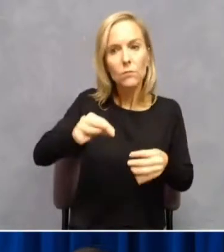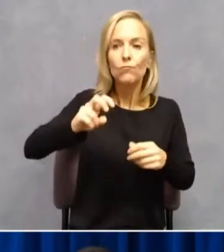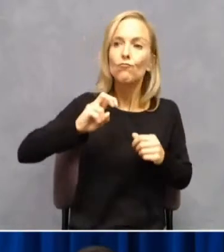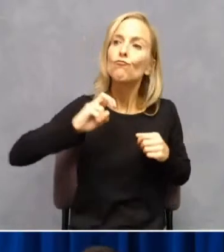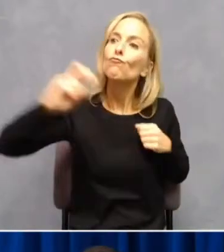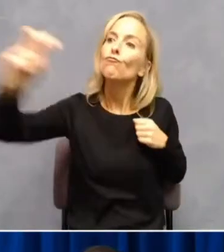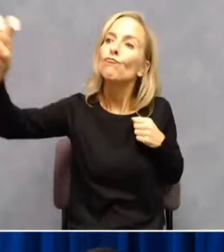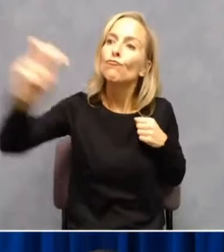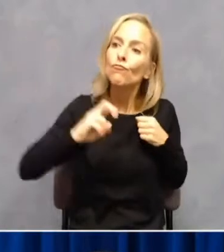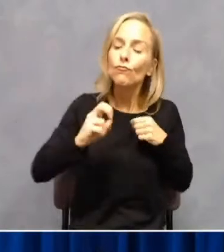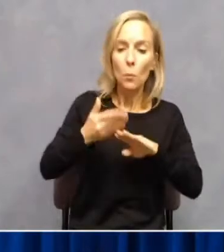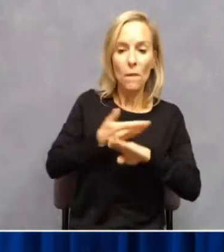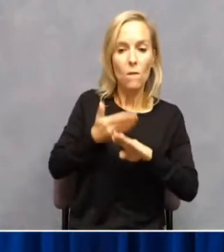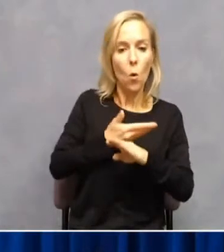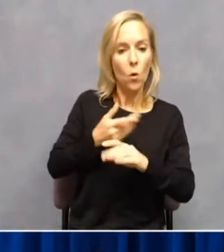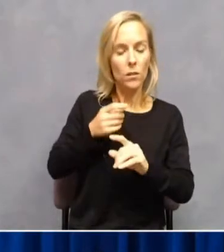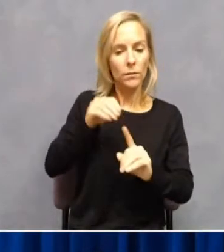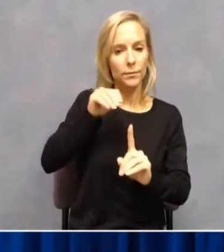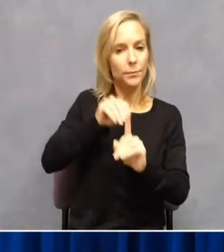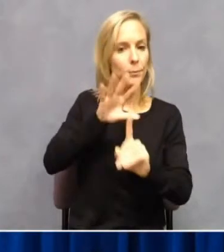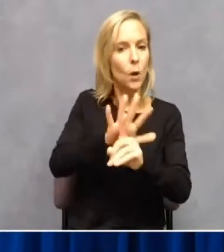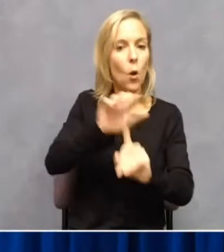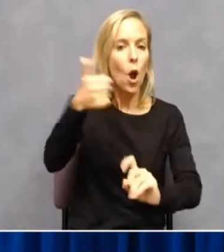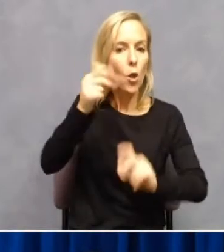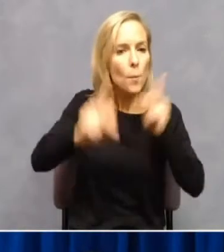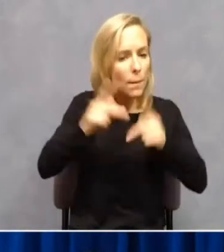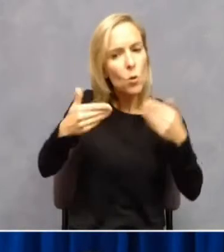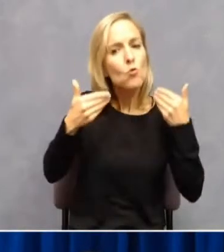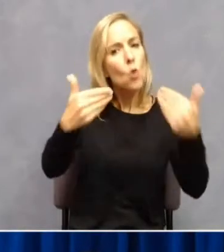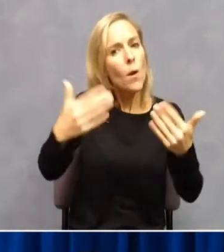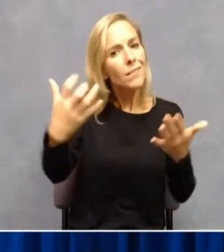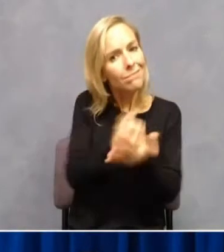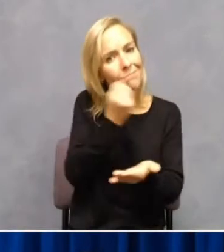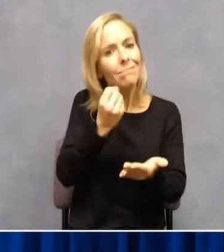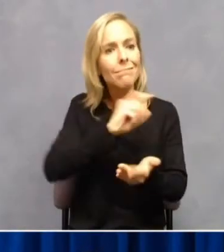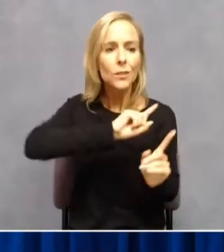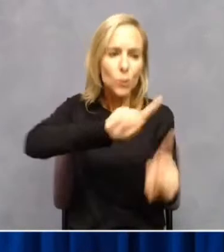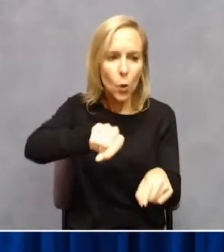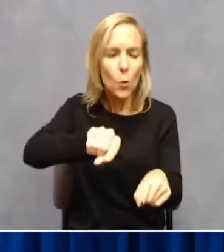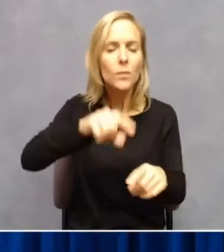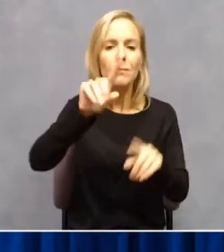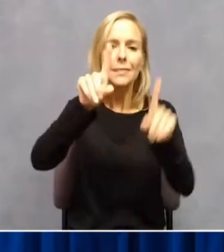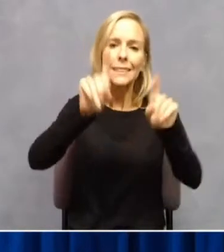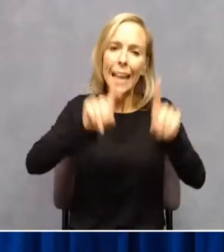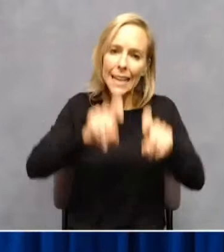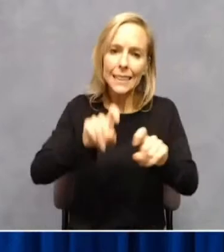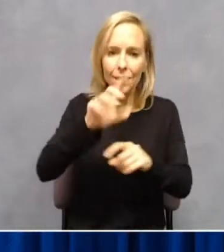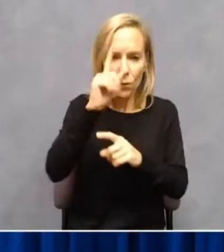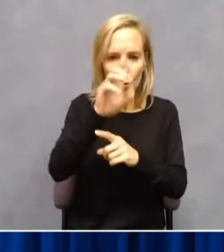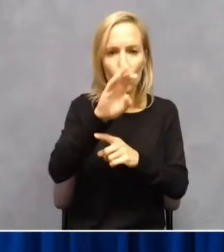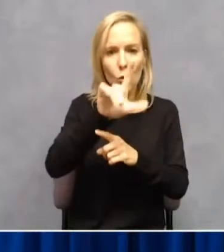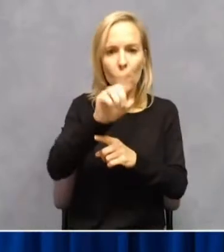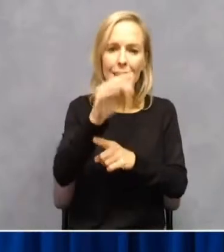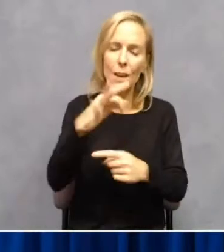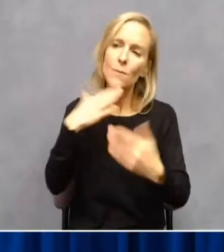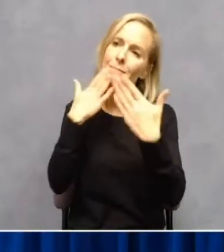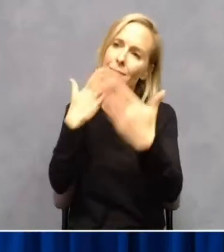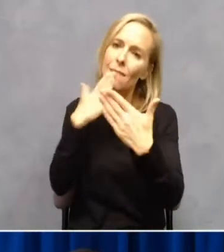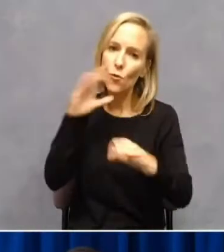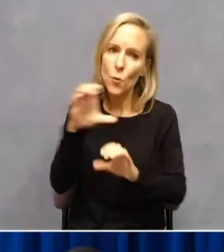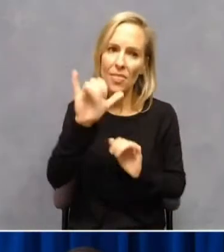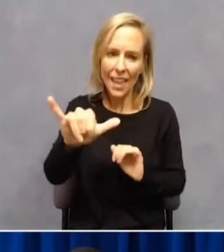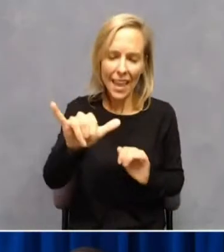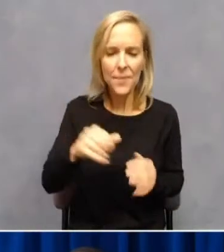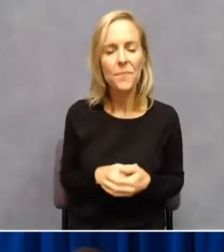people, go get a test. They are available, and I want to thank them for doing it. All right, so we got to